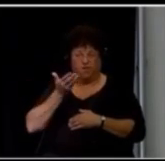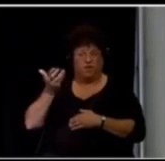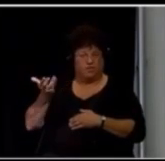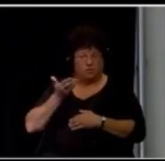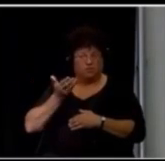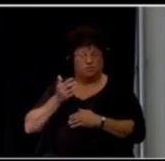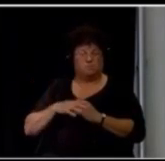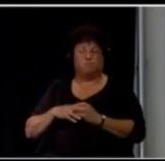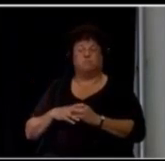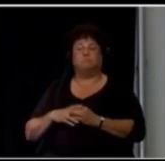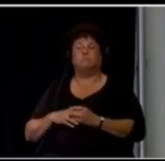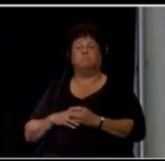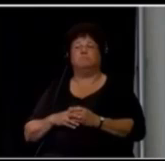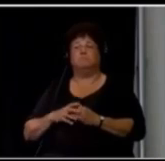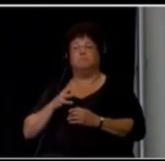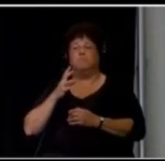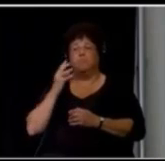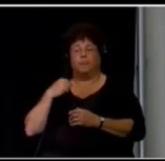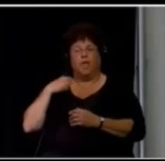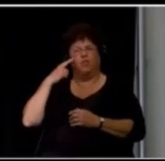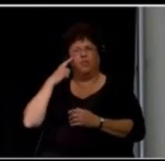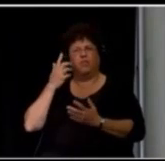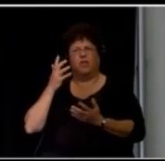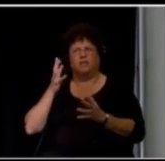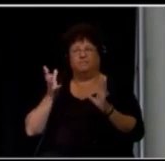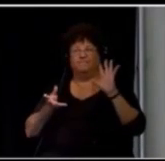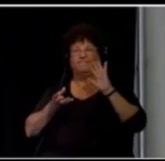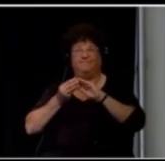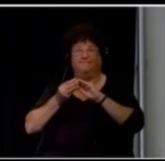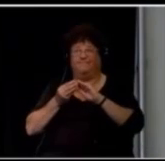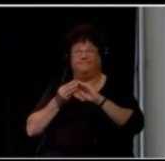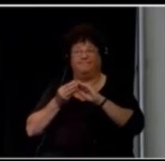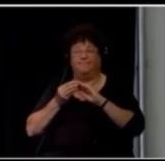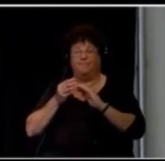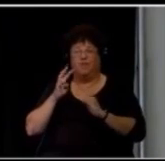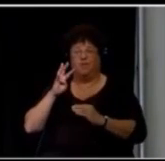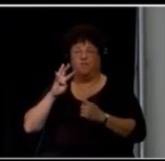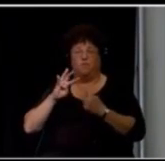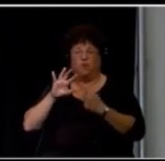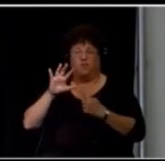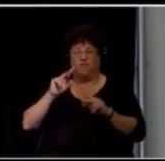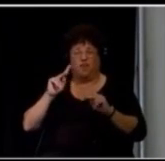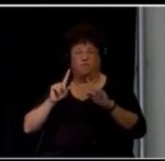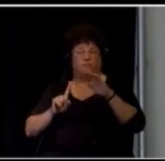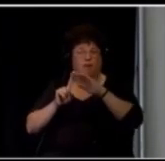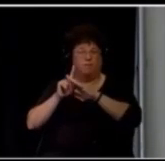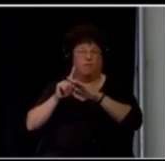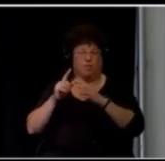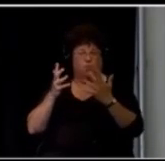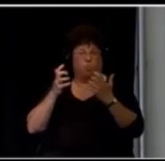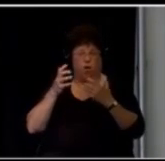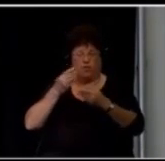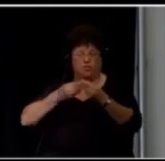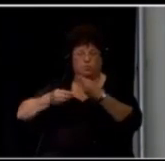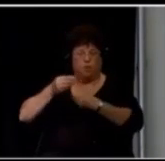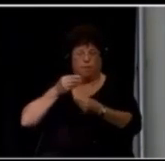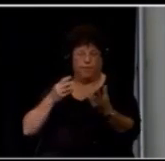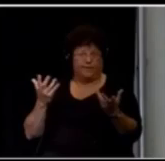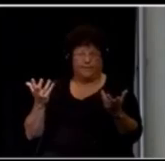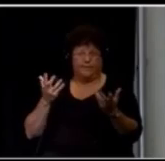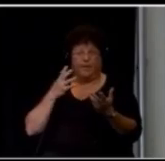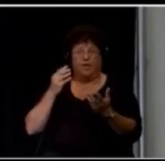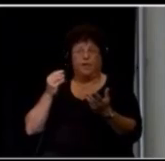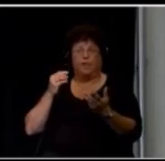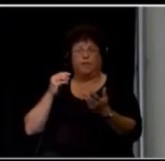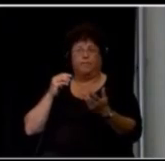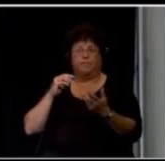and I think there were a total of 4 or 5 people that wanted to do that, and